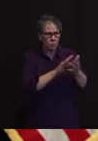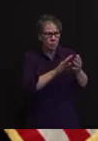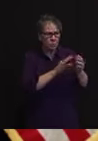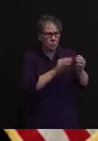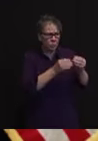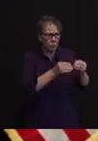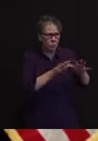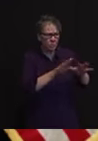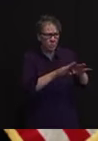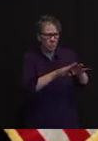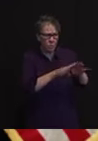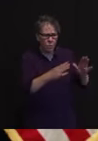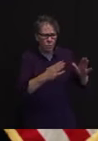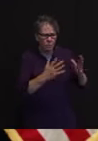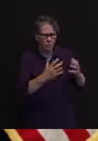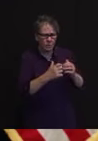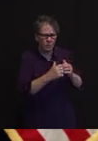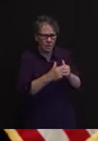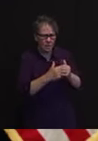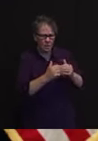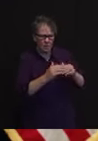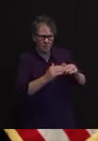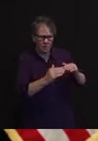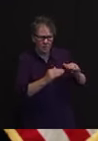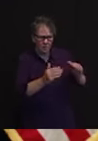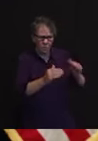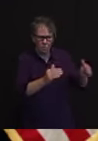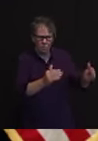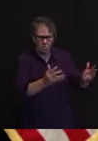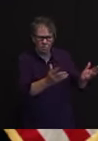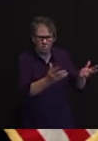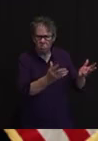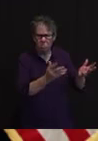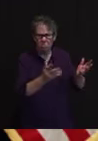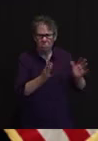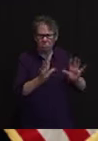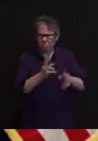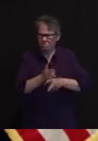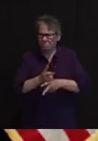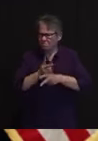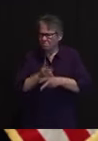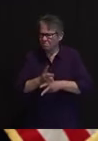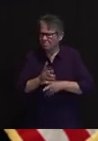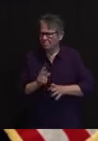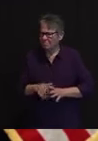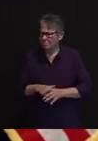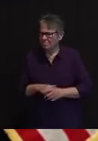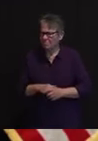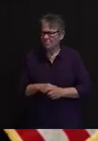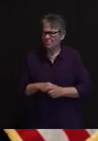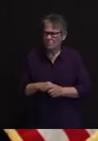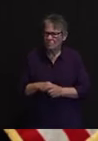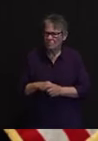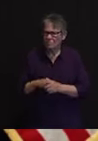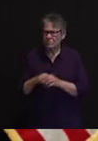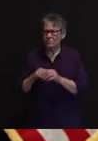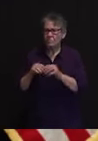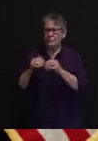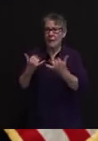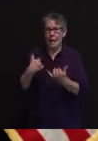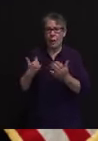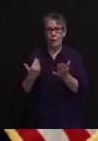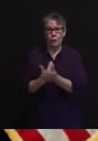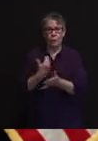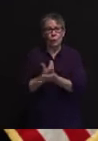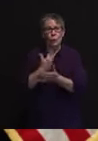is going to be a big piece of this. It has to be. We've talked about, we haven't done this for a few days, but we could do everything we can